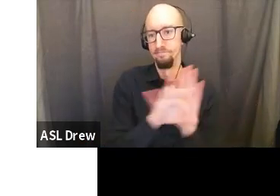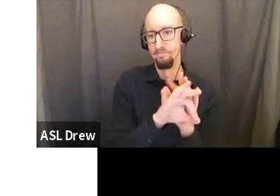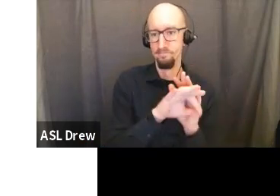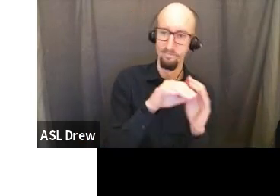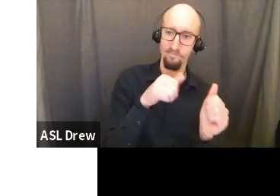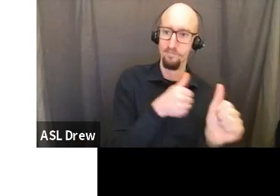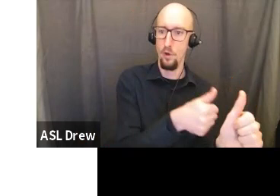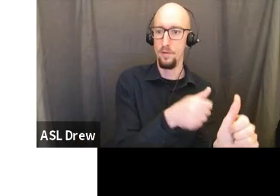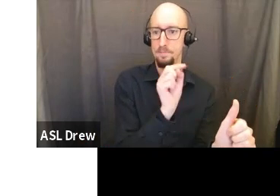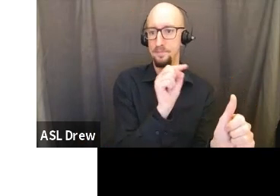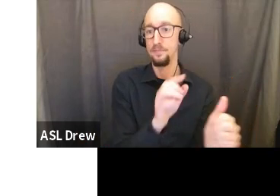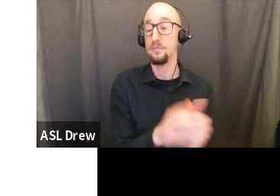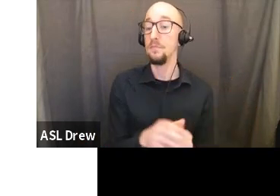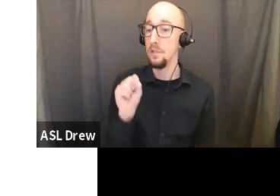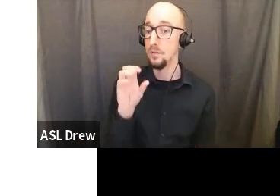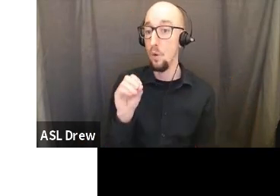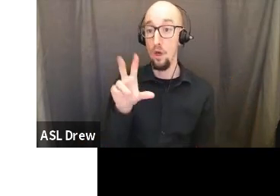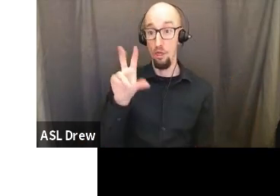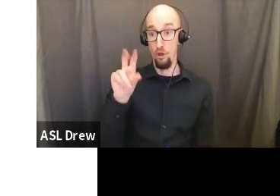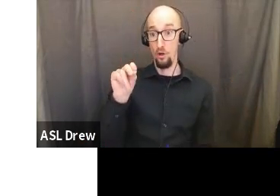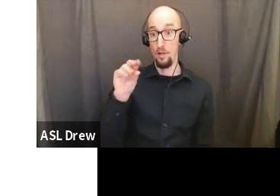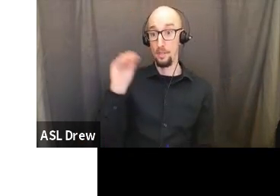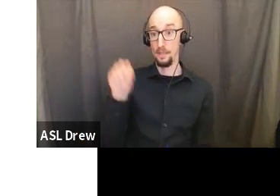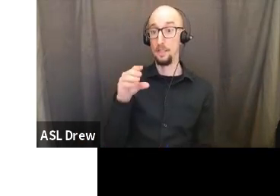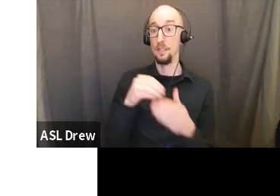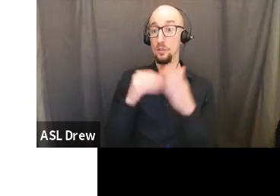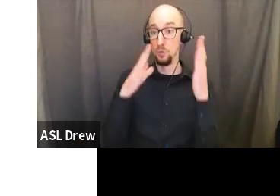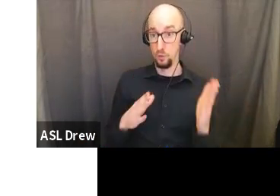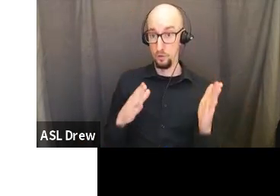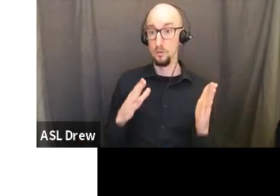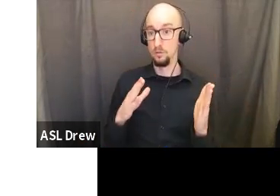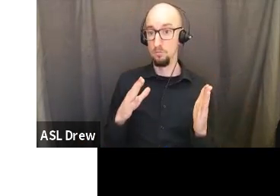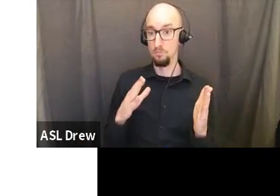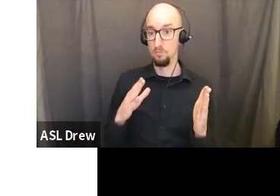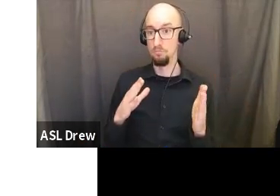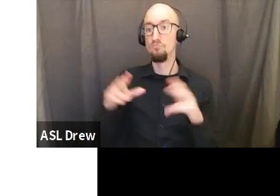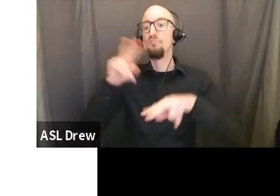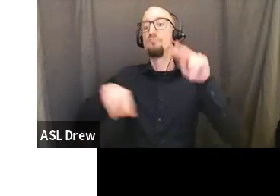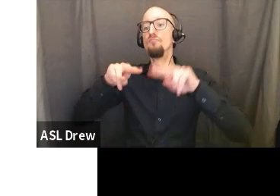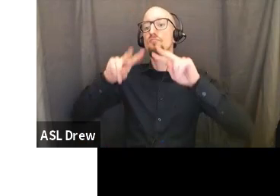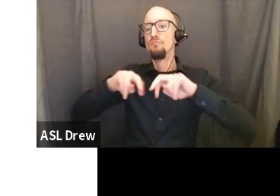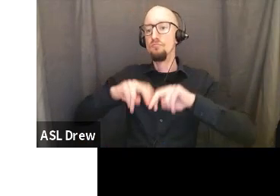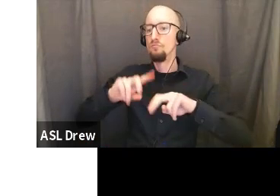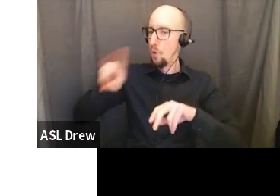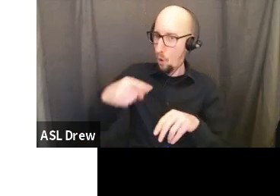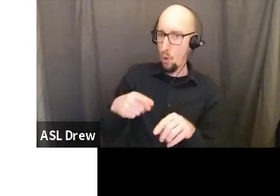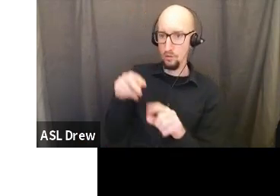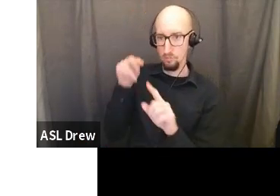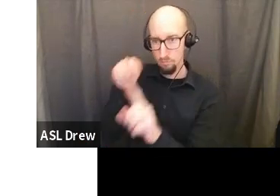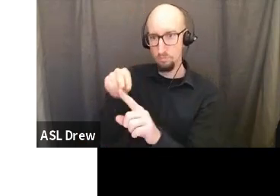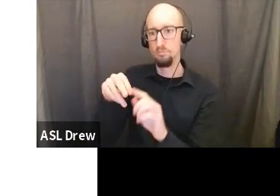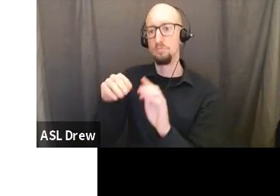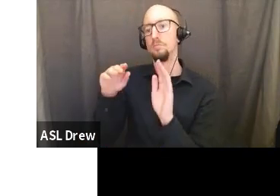So 30% of students are admitted on the strict academic criteria. And